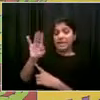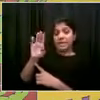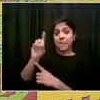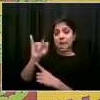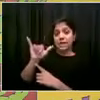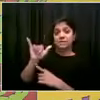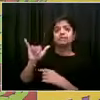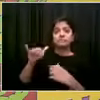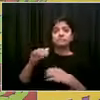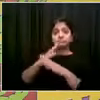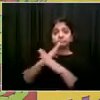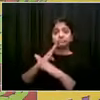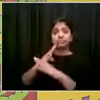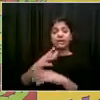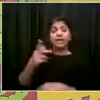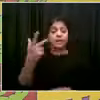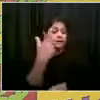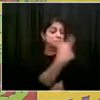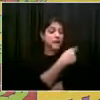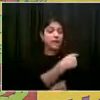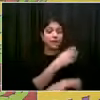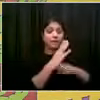First, Dr. Fauci, then Dr. Varma.